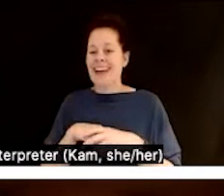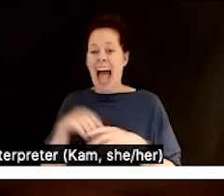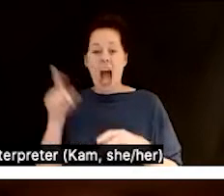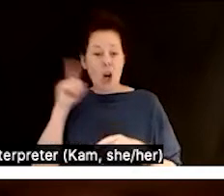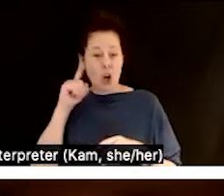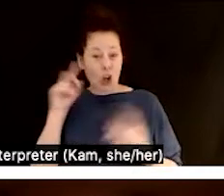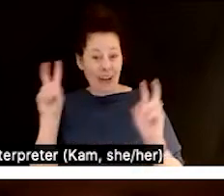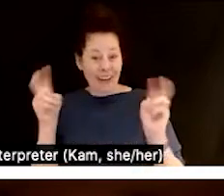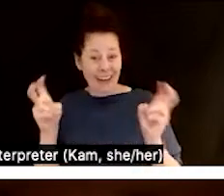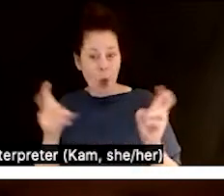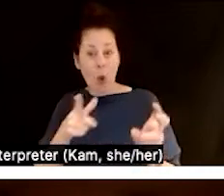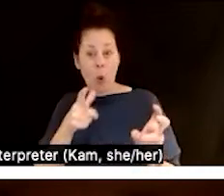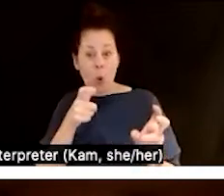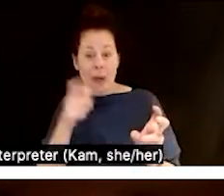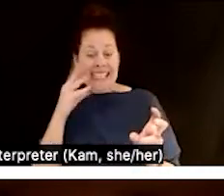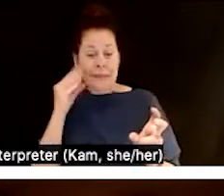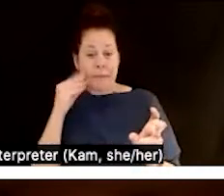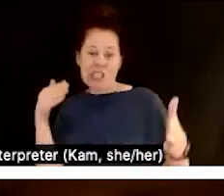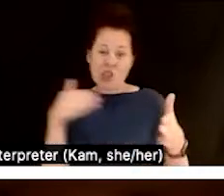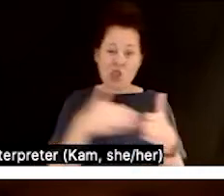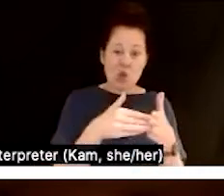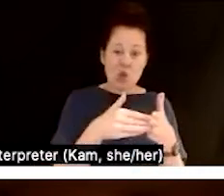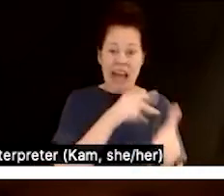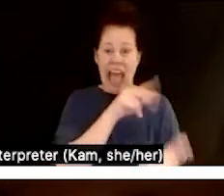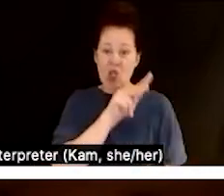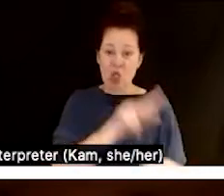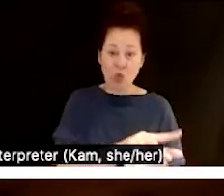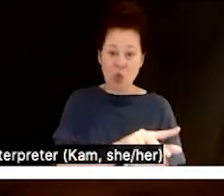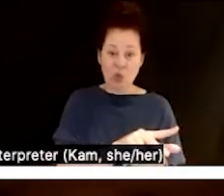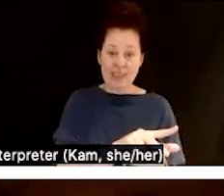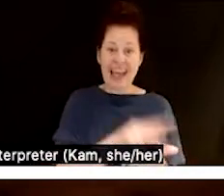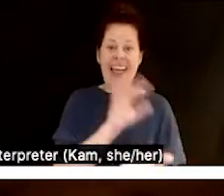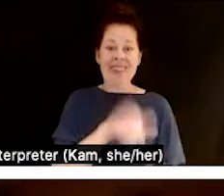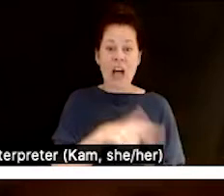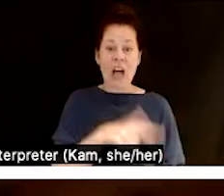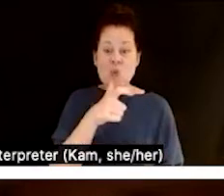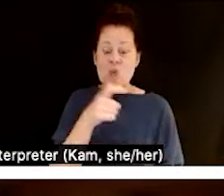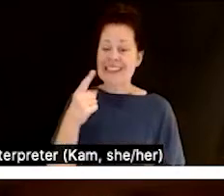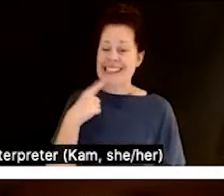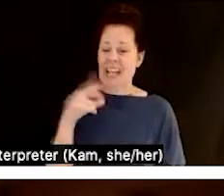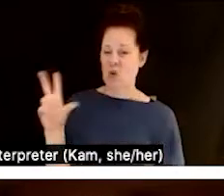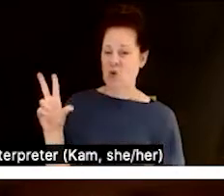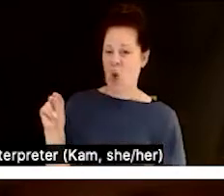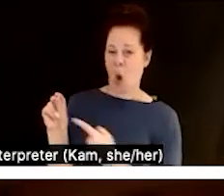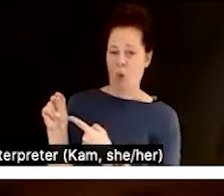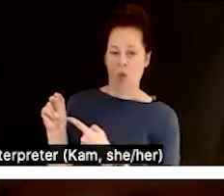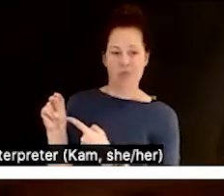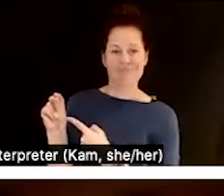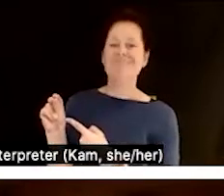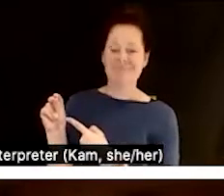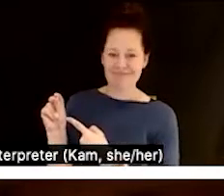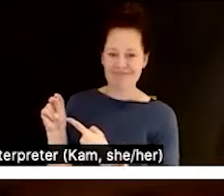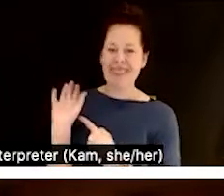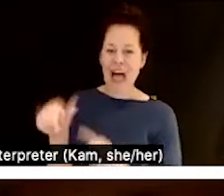no. And I personally, I've heard no so many times, and it